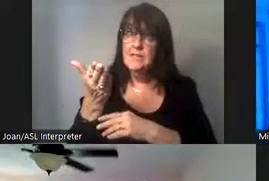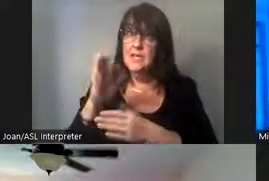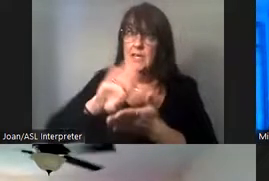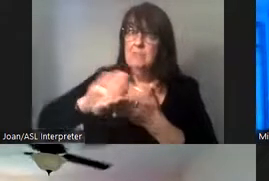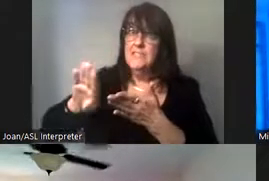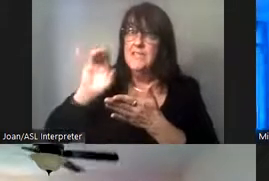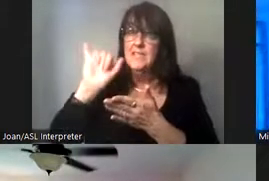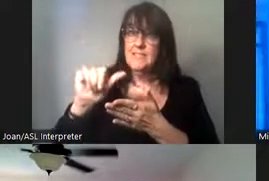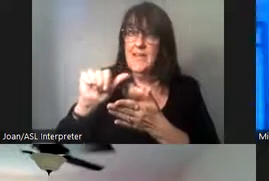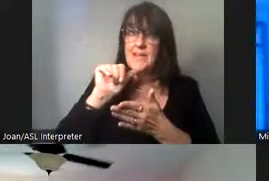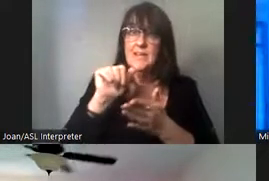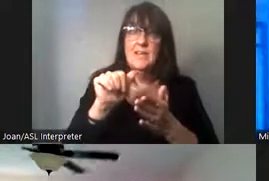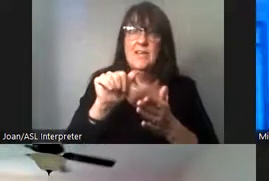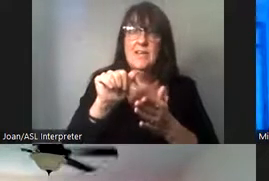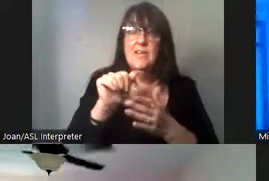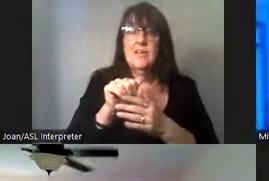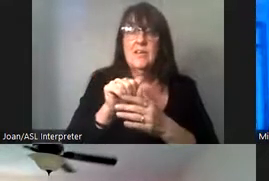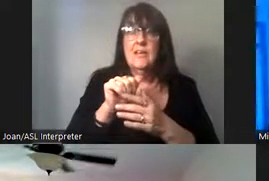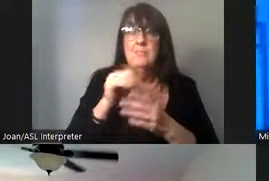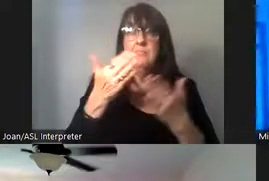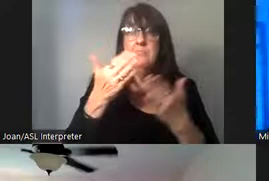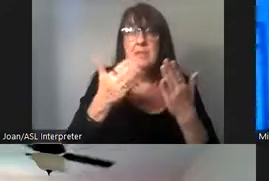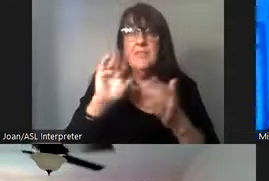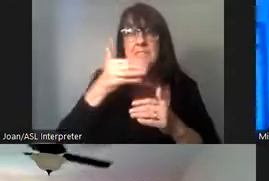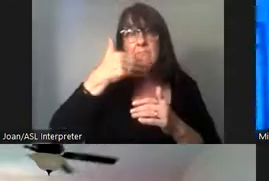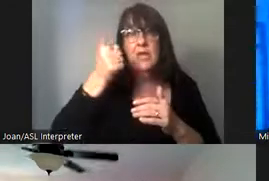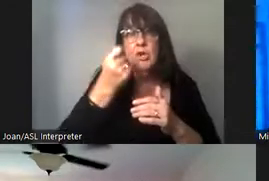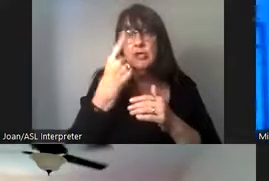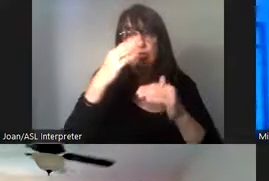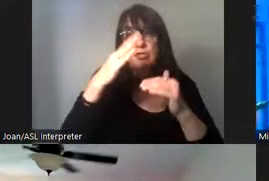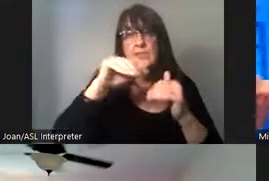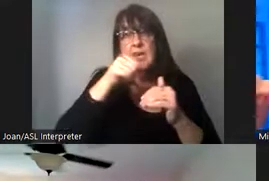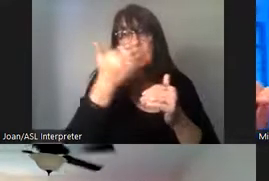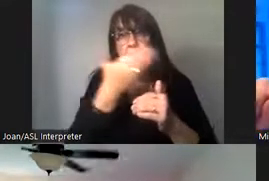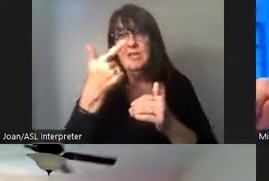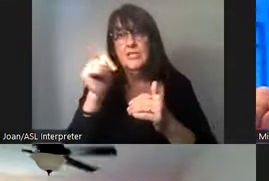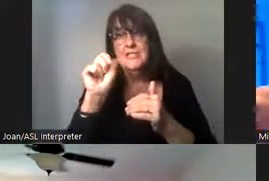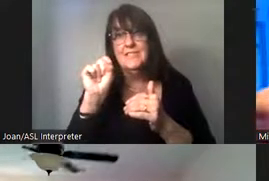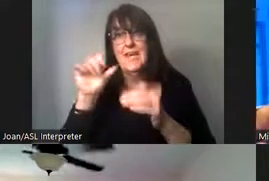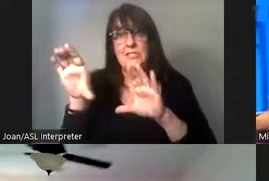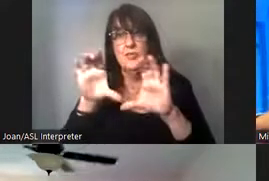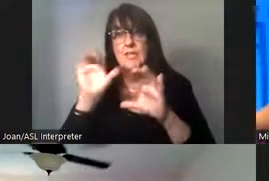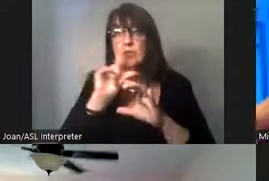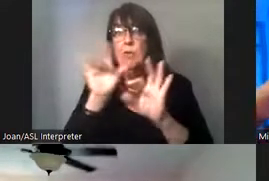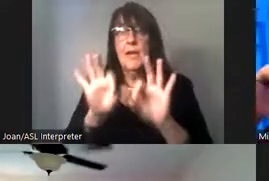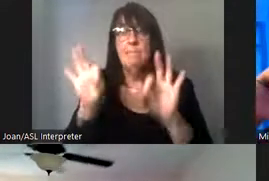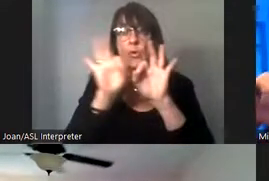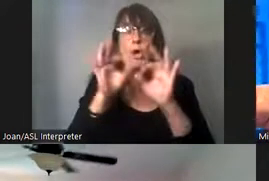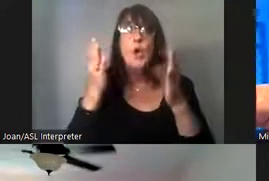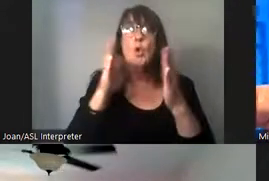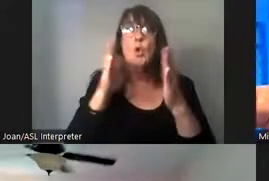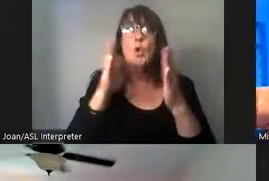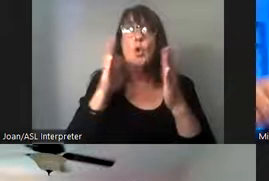short shrift. I just think that's probably better understood than many other things GSA is currently doing. That's important. But what else is